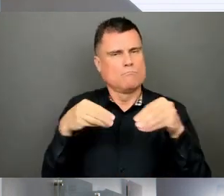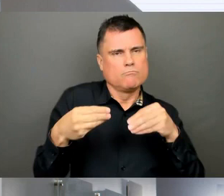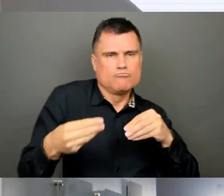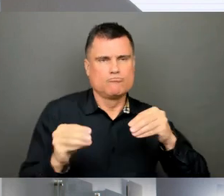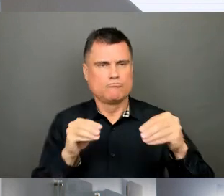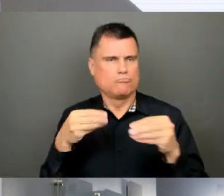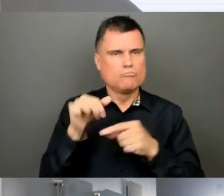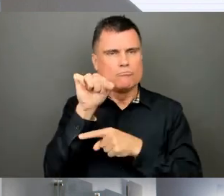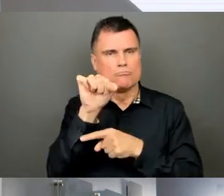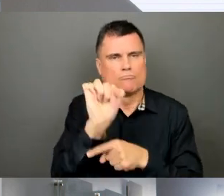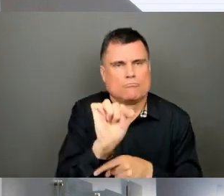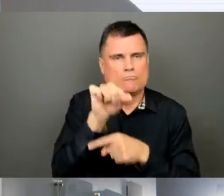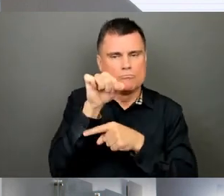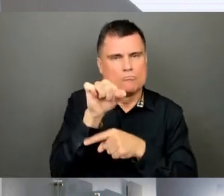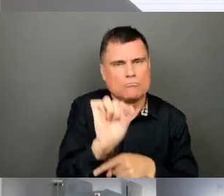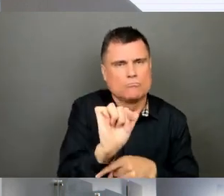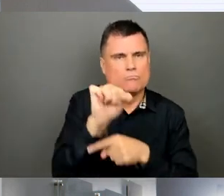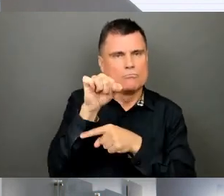dynamic.